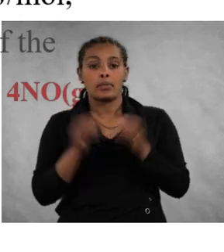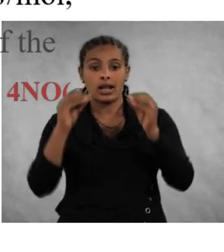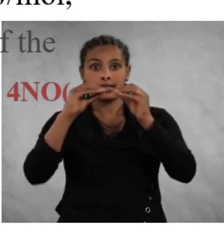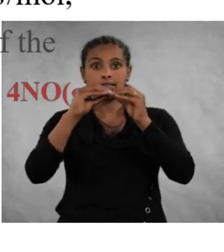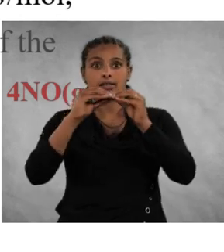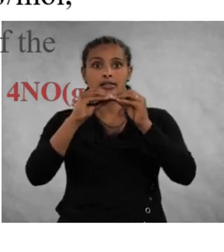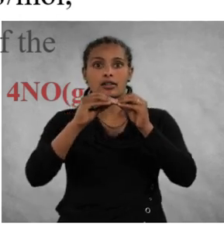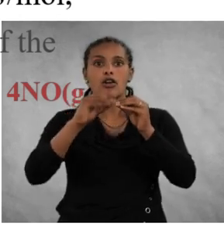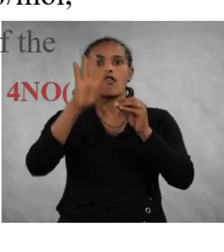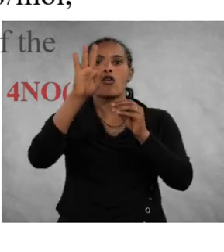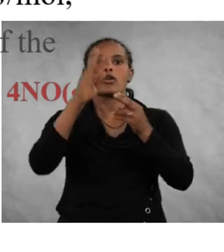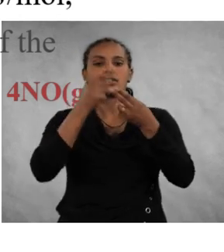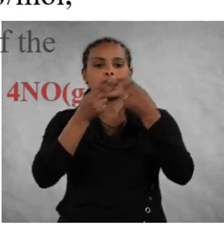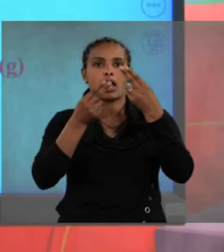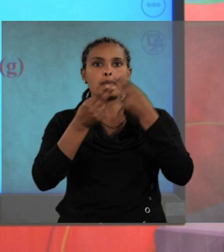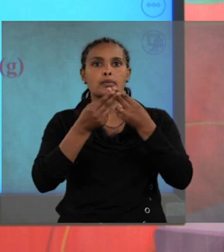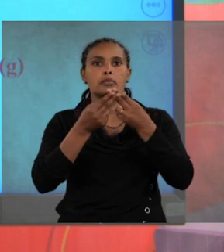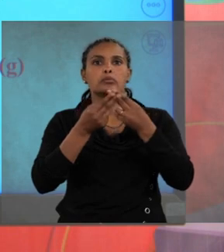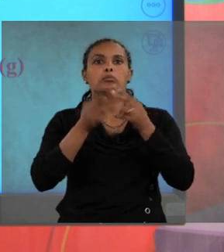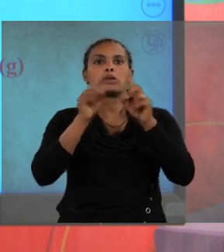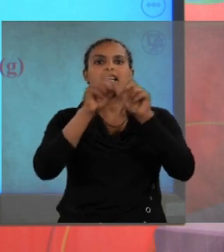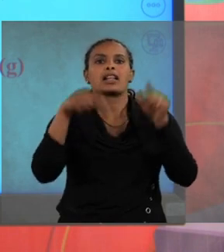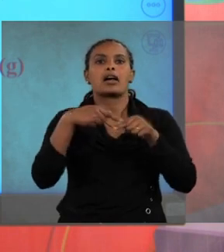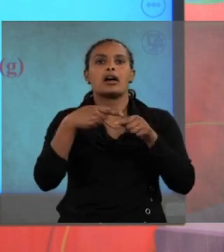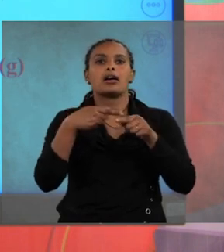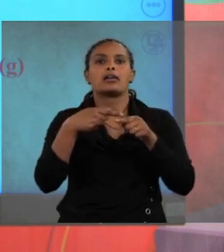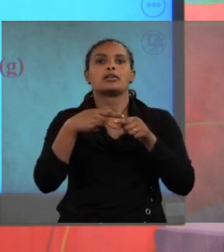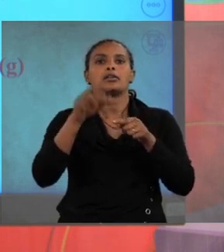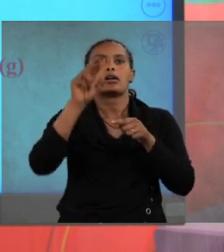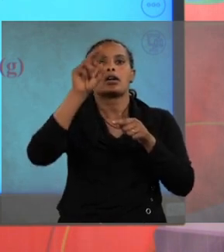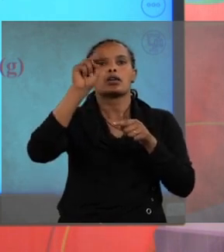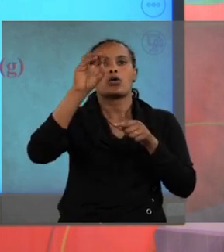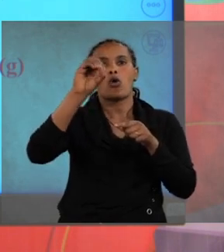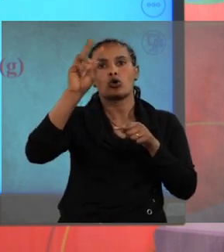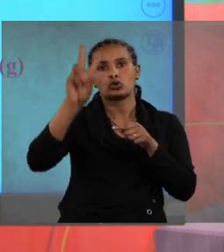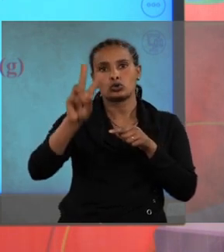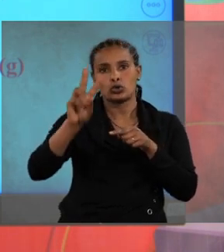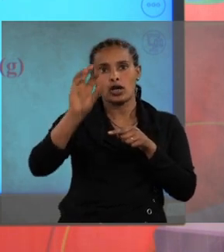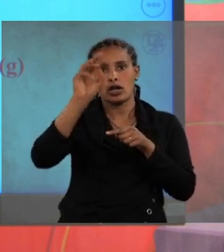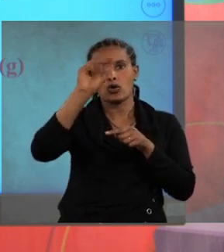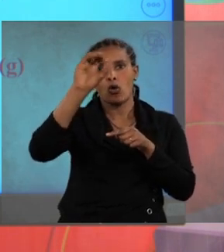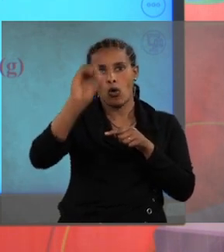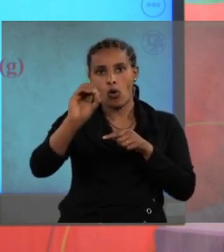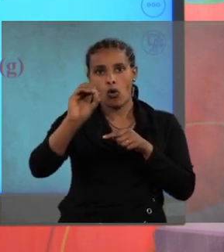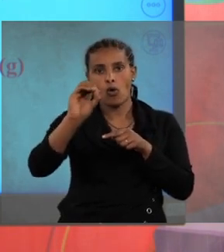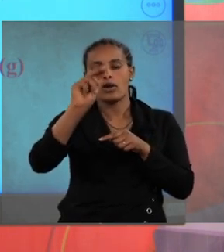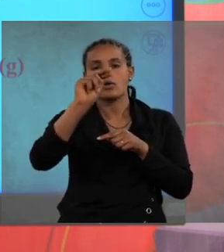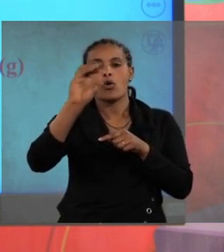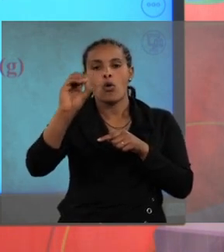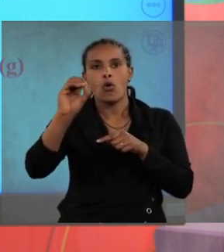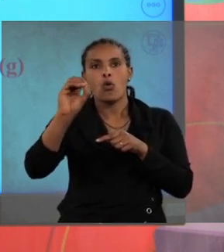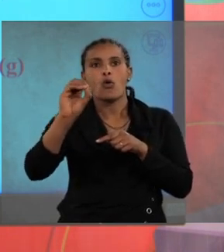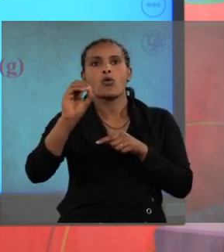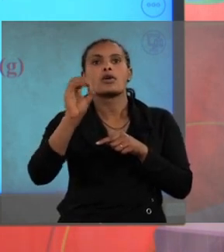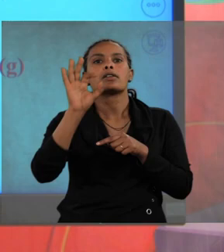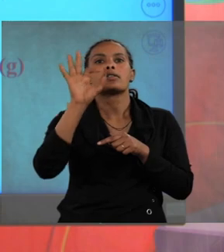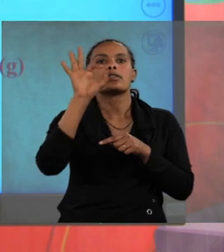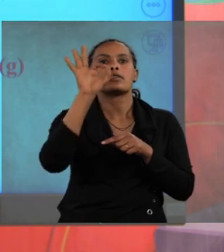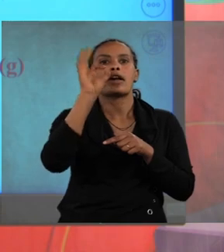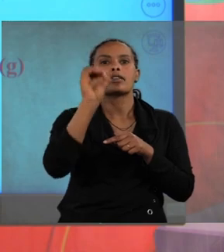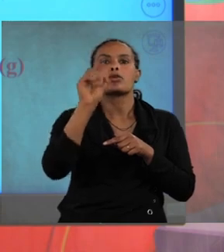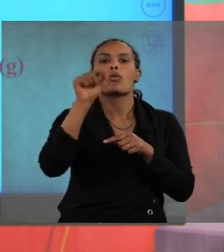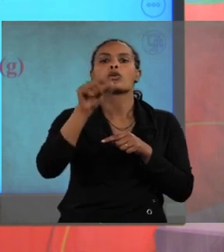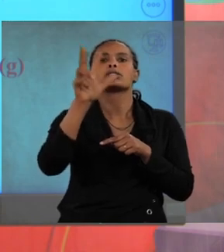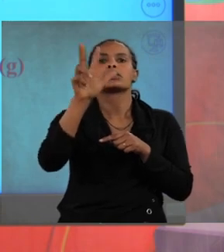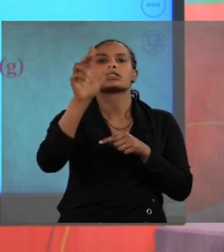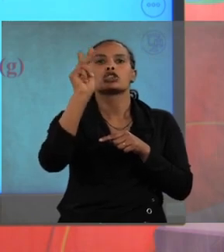plus 4 times delta H naught formation of nitrogen monoxide. Nitrogen monoxide is 19.3